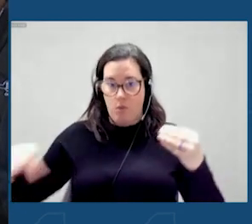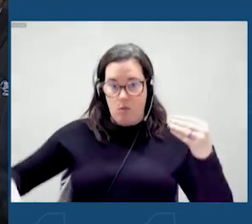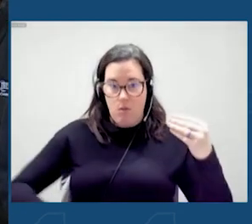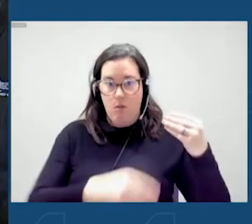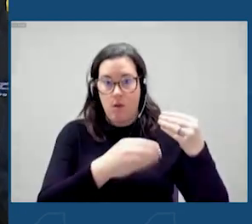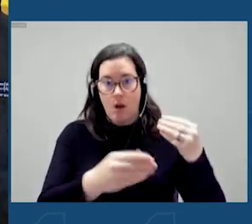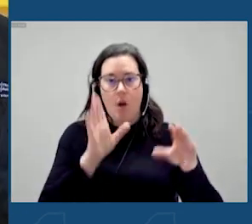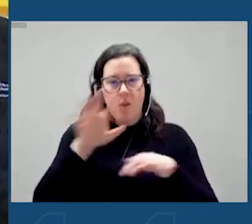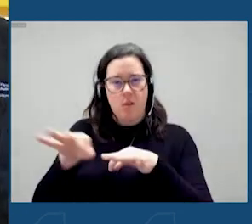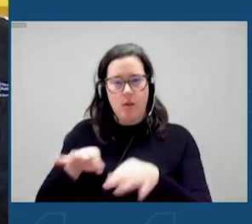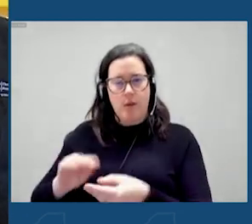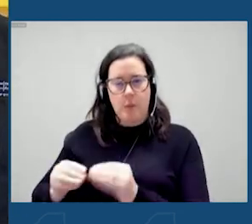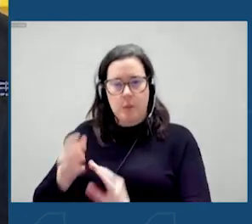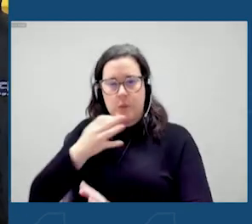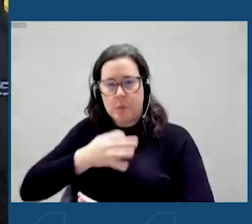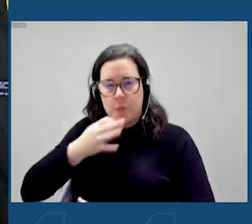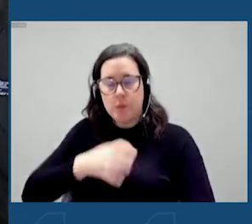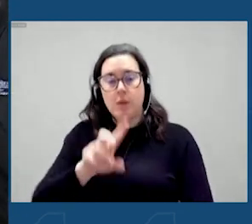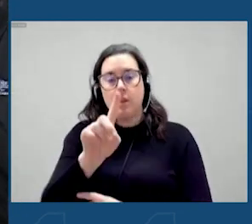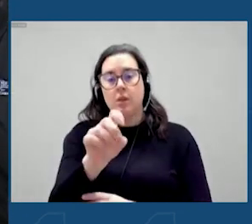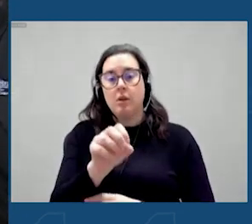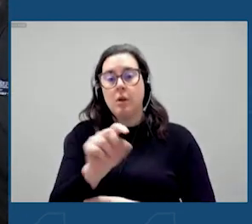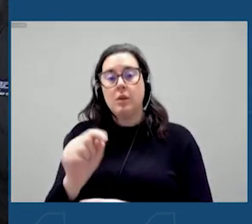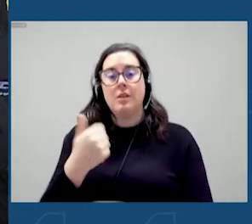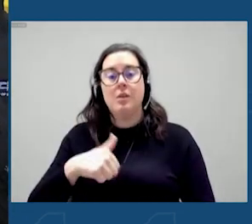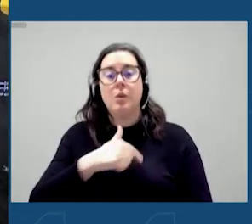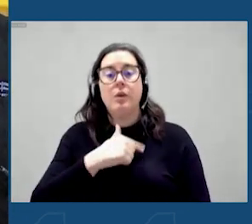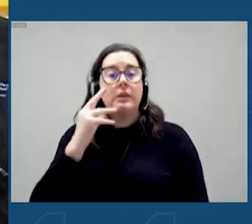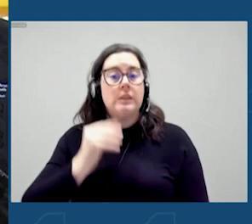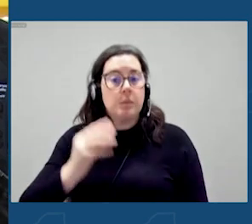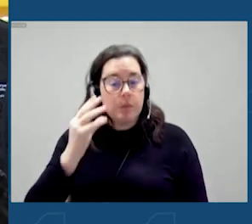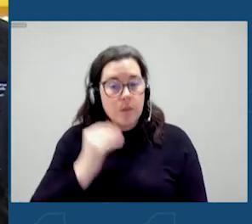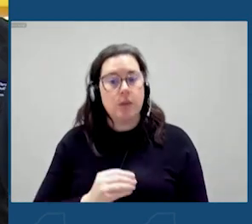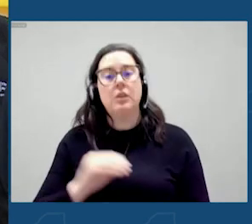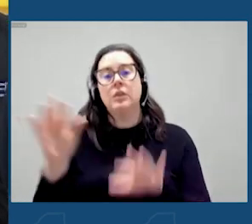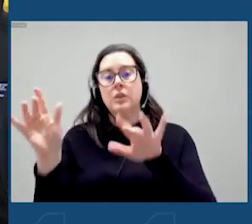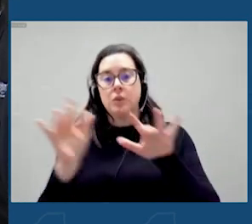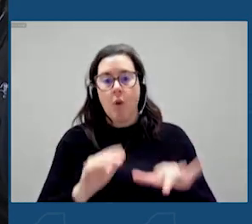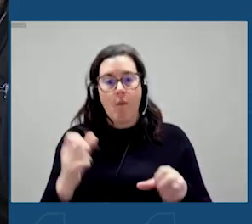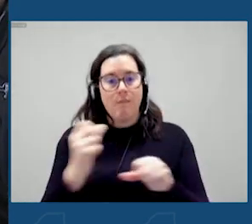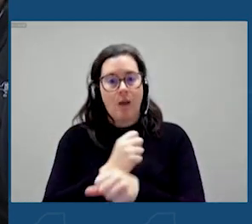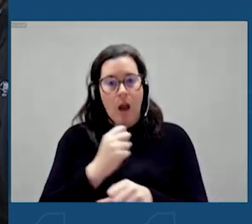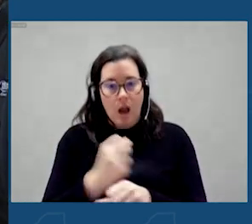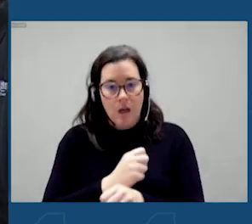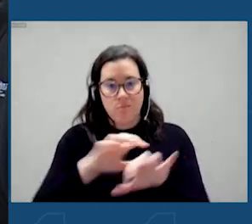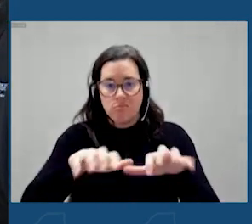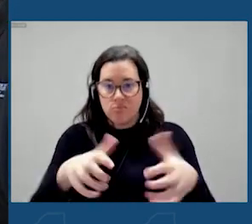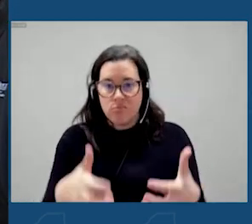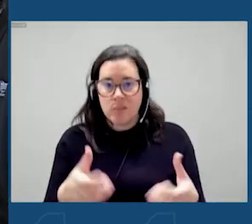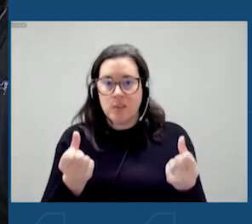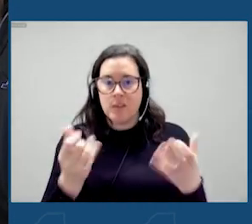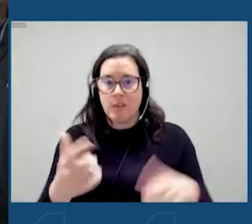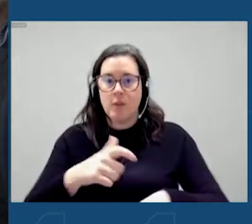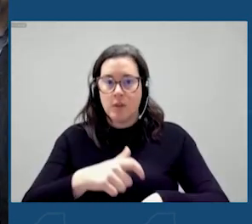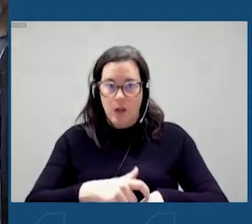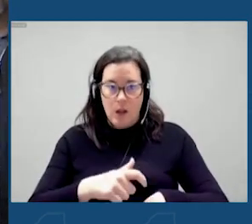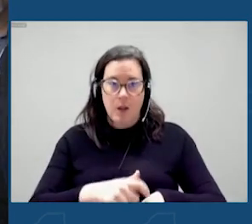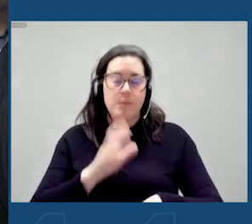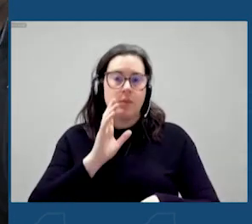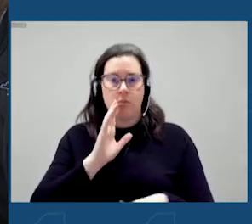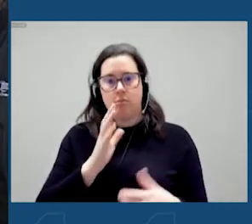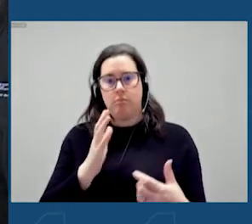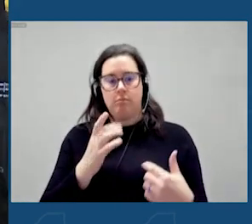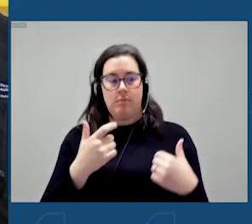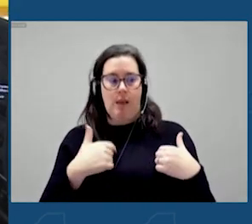DOT has experienced snow fighting forces. Certainly, I'll put them up against anybody in